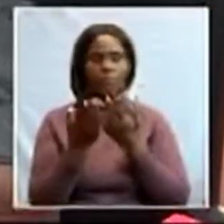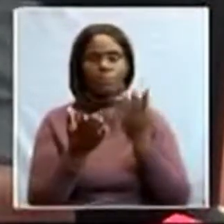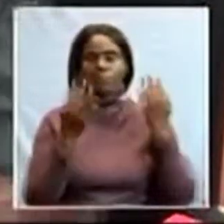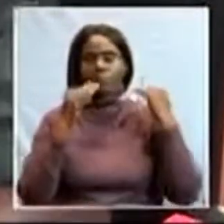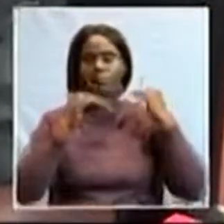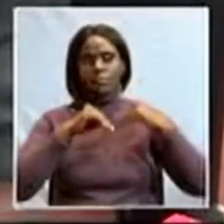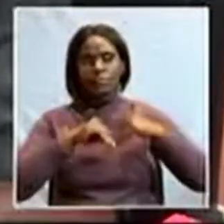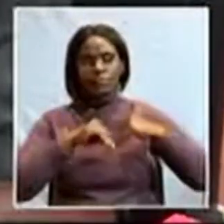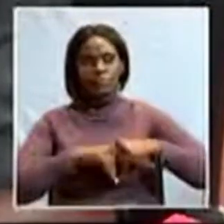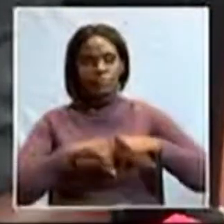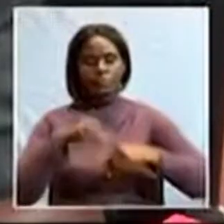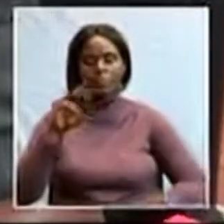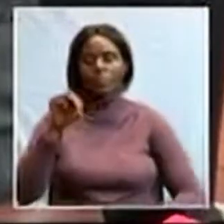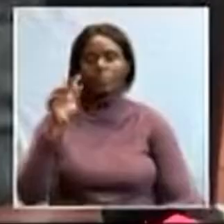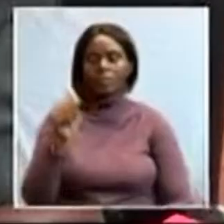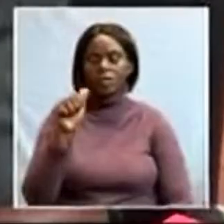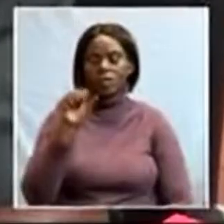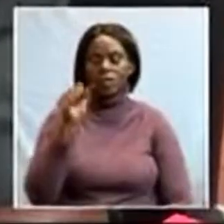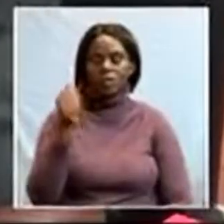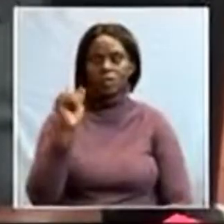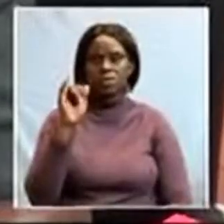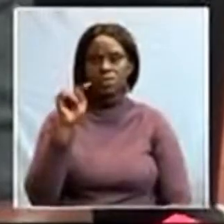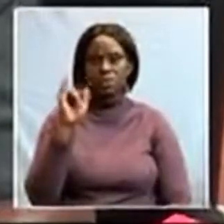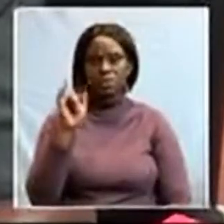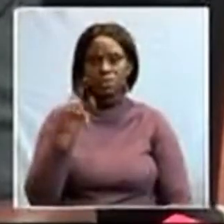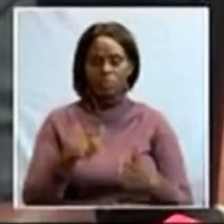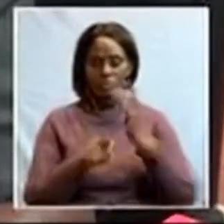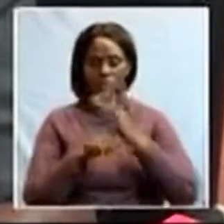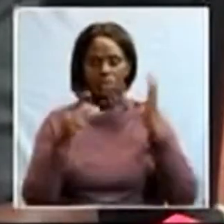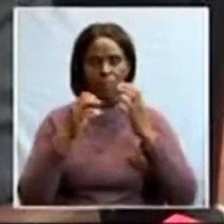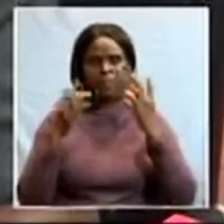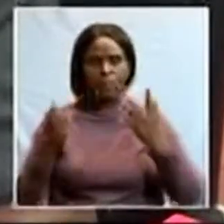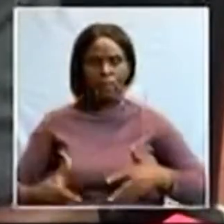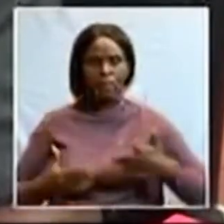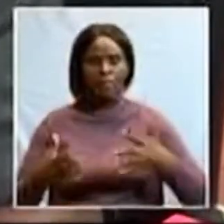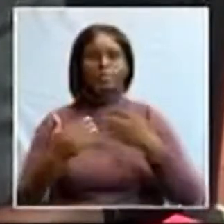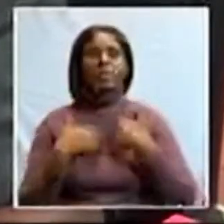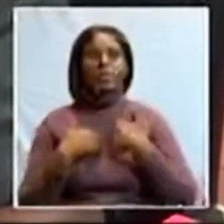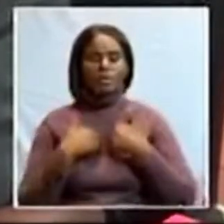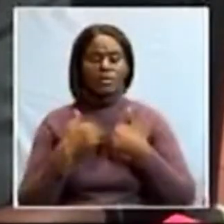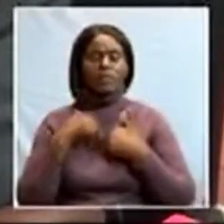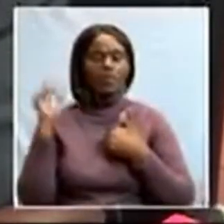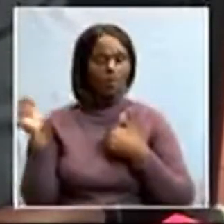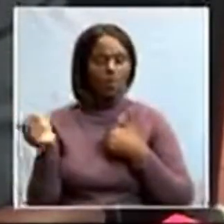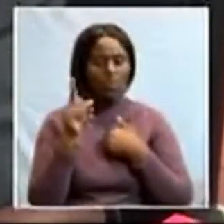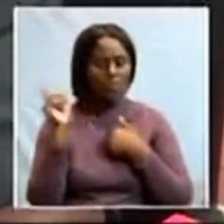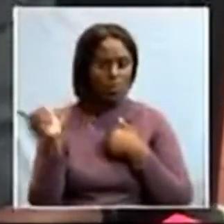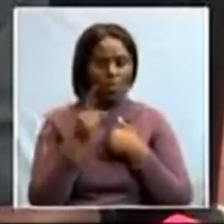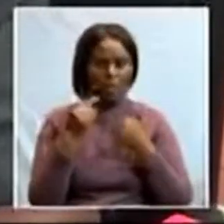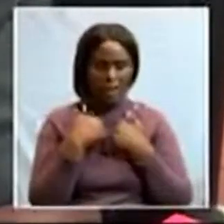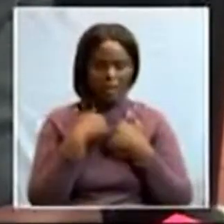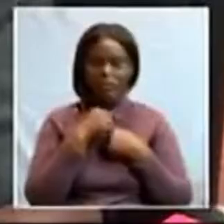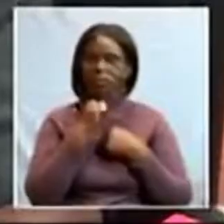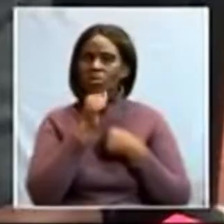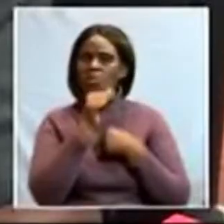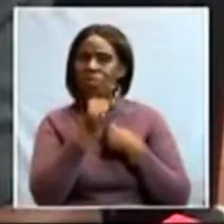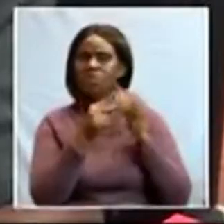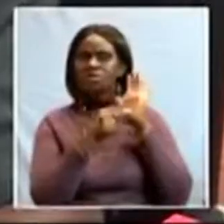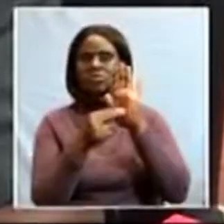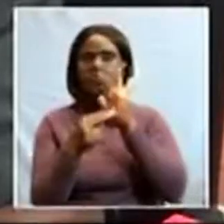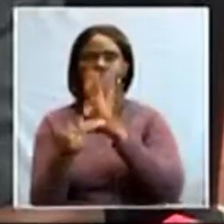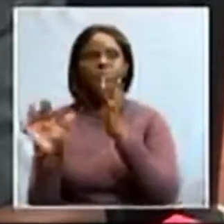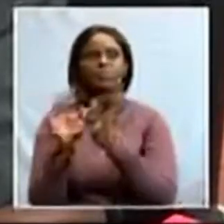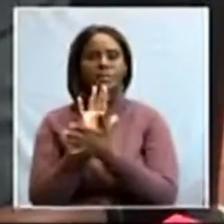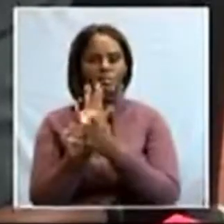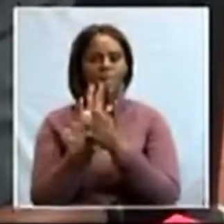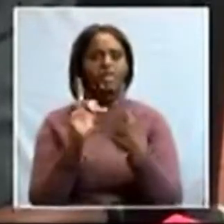that Masaiti Town Council finds it a pleasure always in not availing